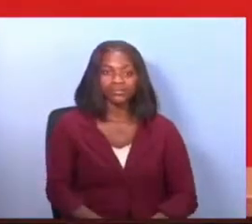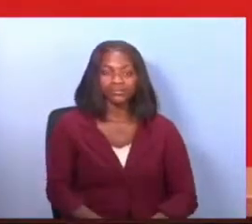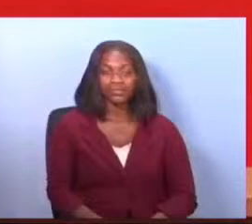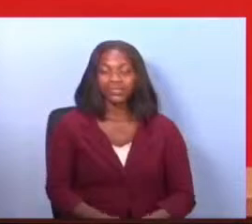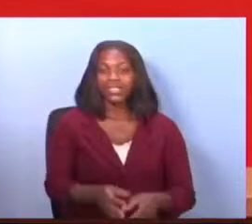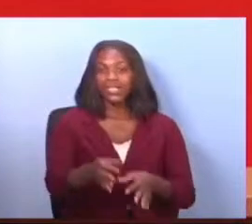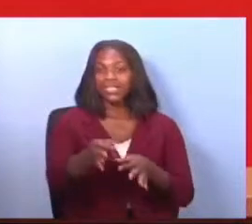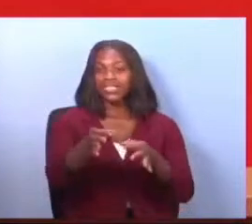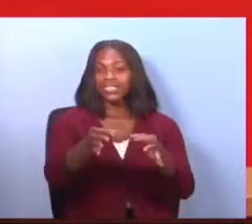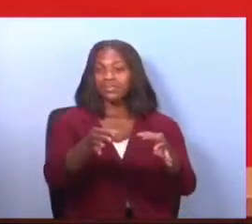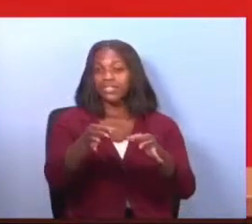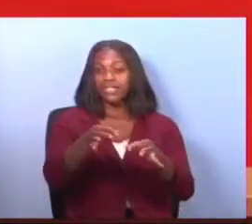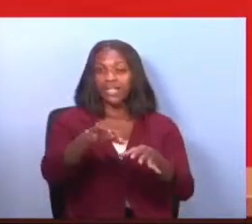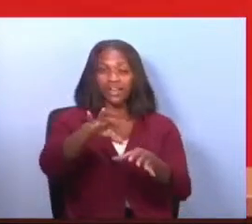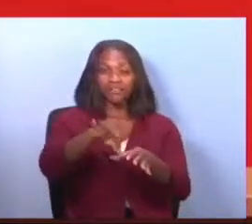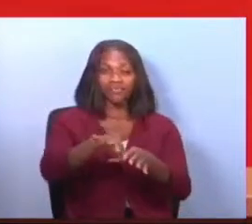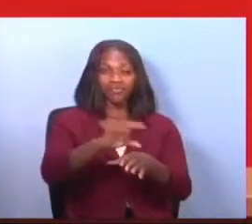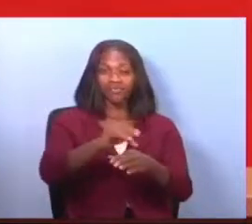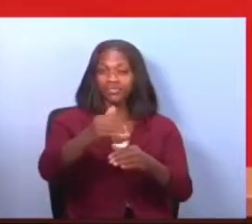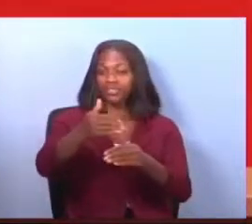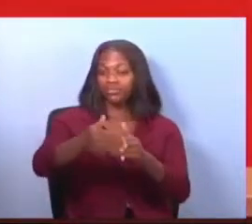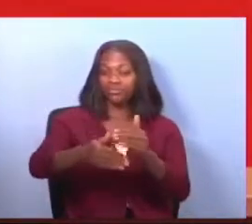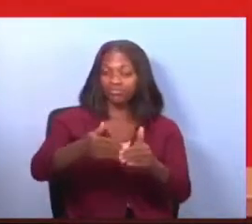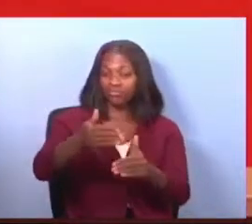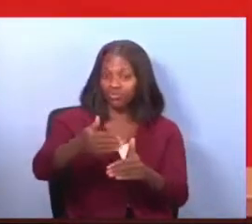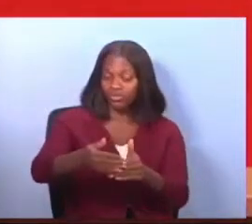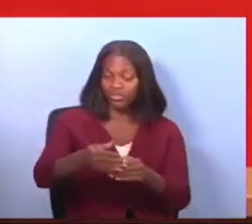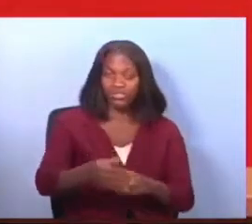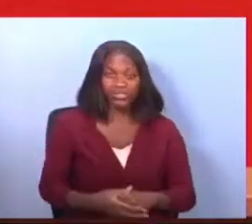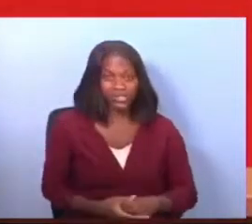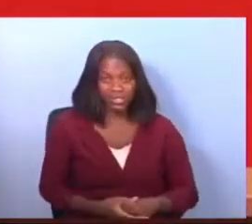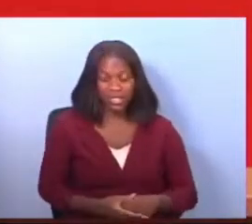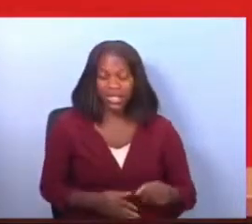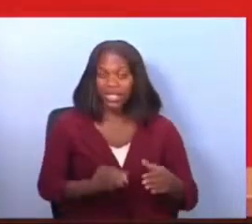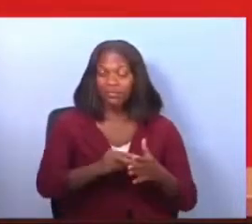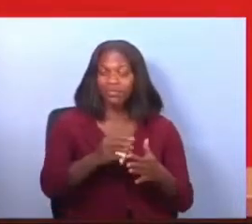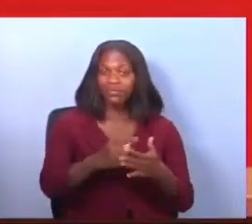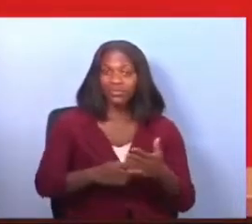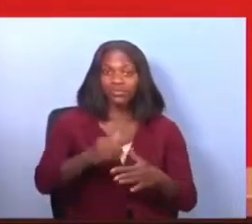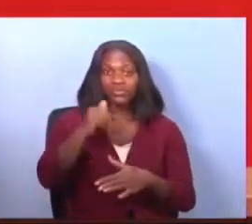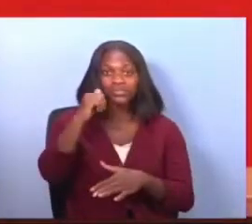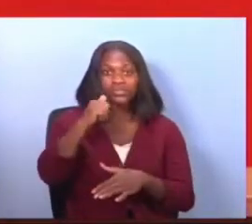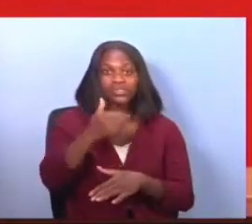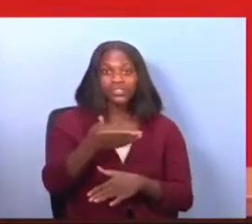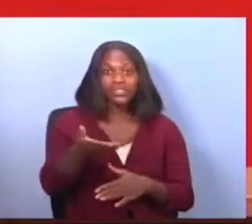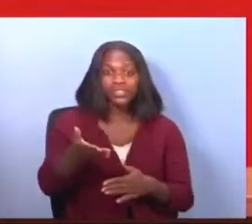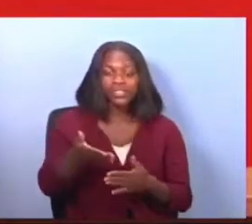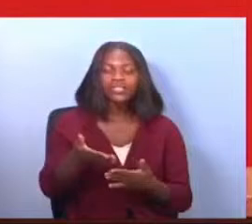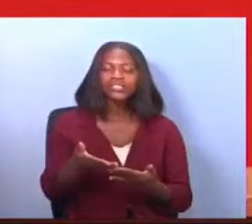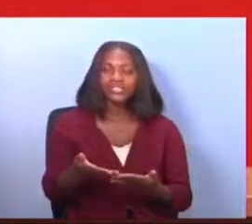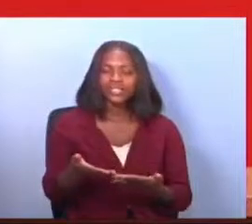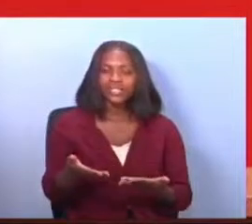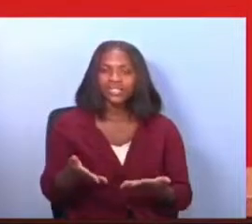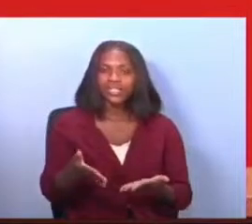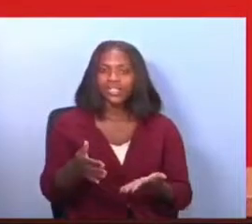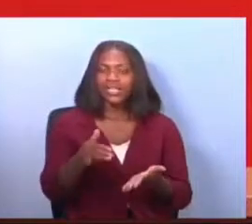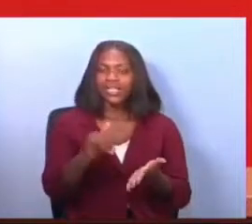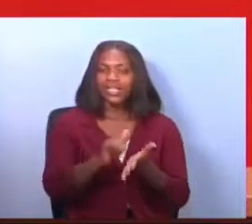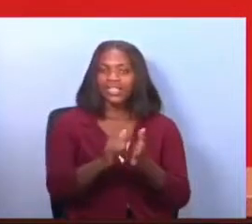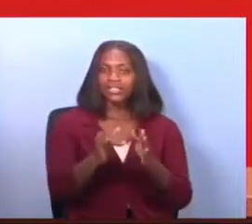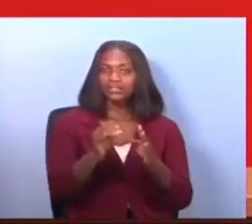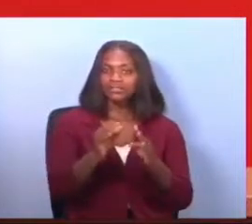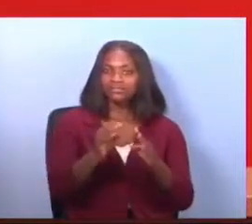Definition of votes and proceedings. Votes and proceedings means the daily publications of the minutes of a sitting